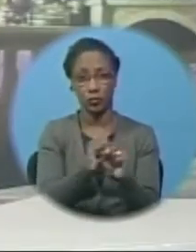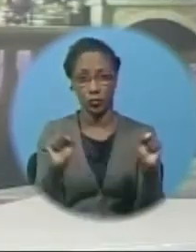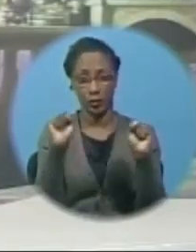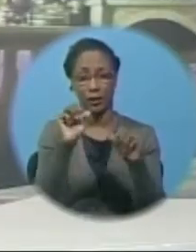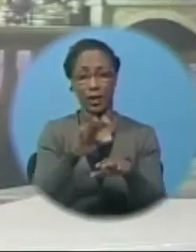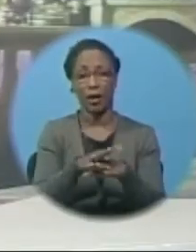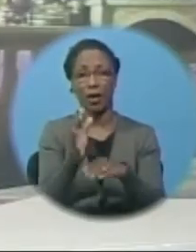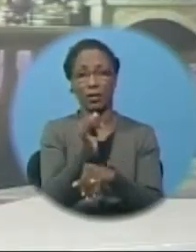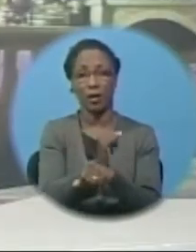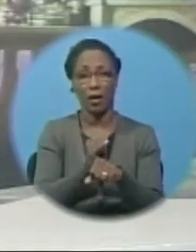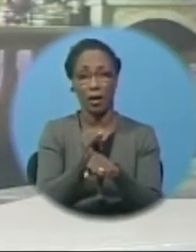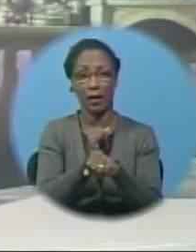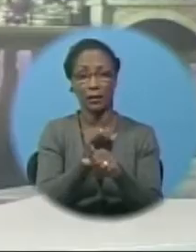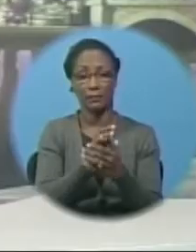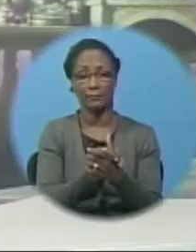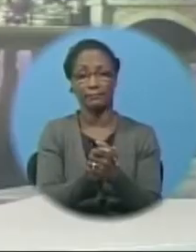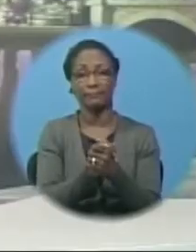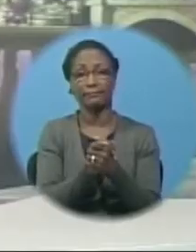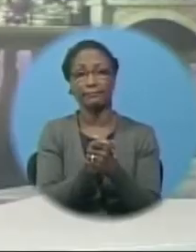the details.